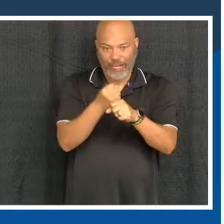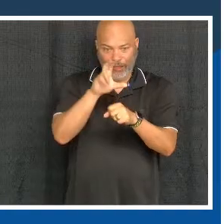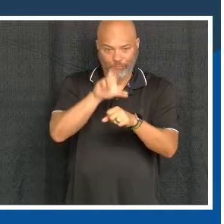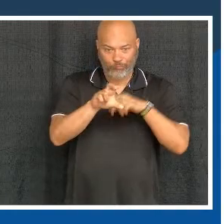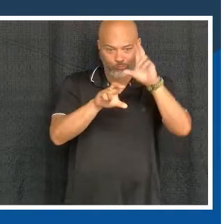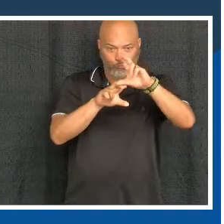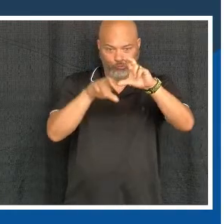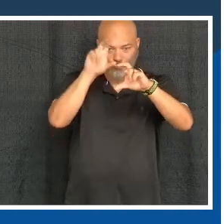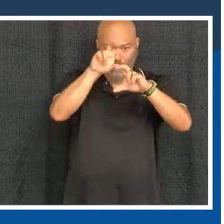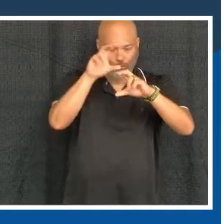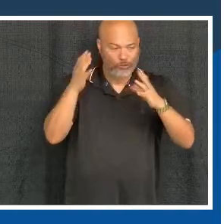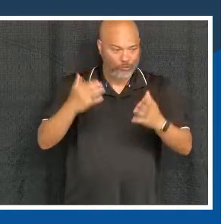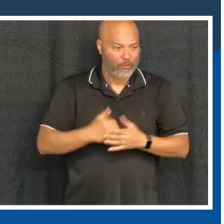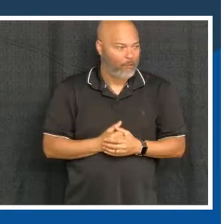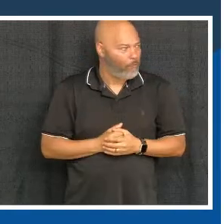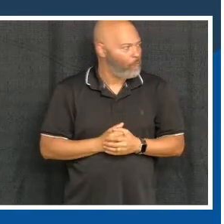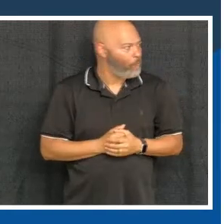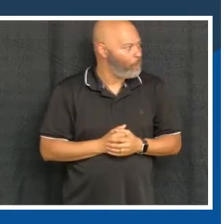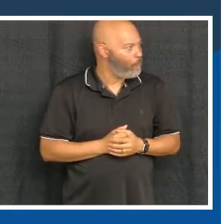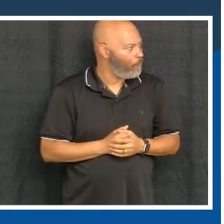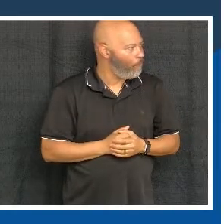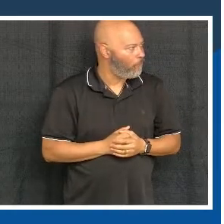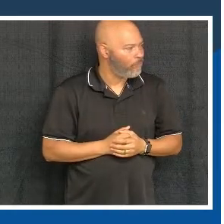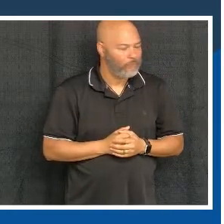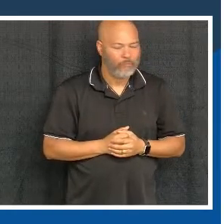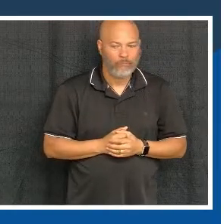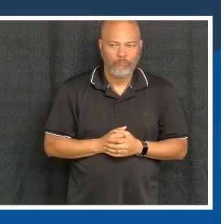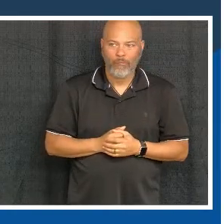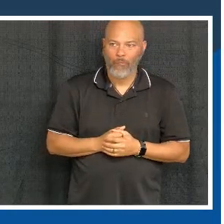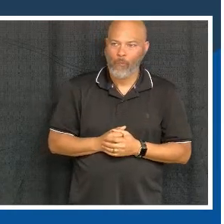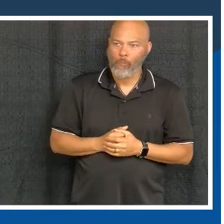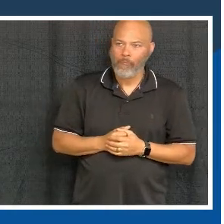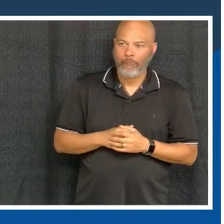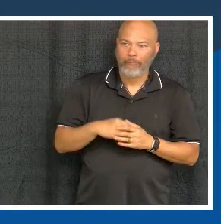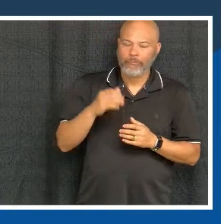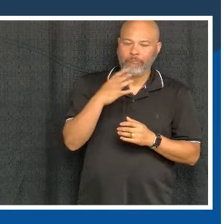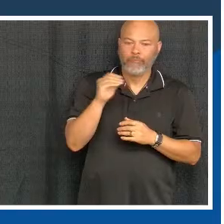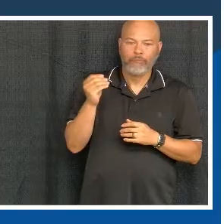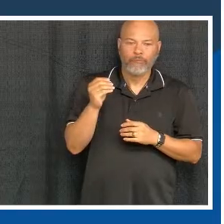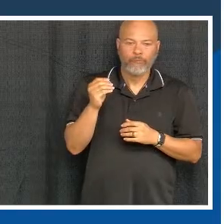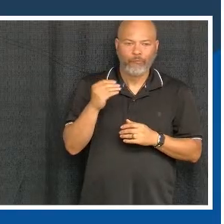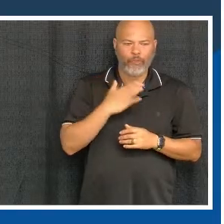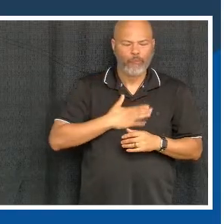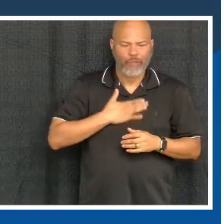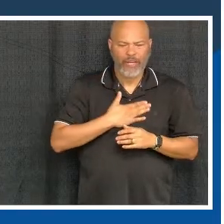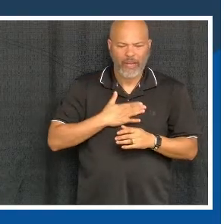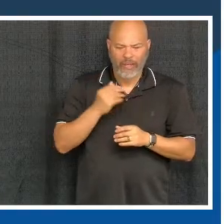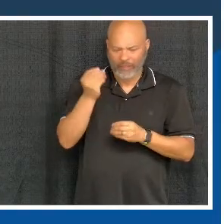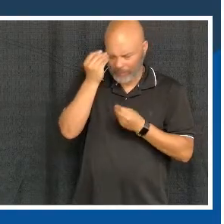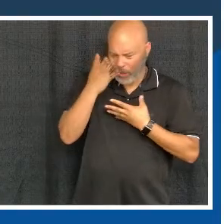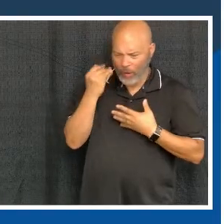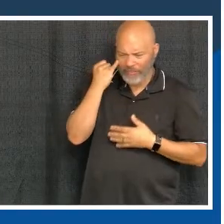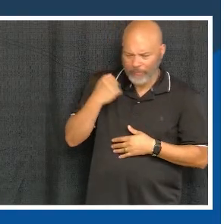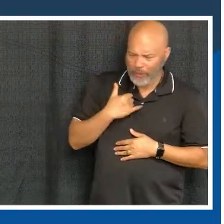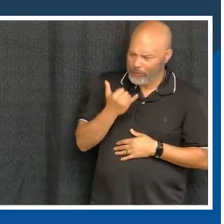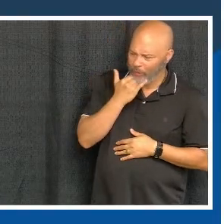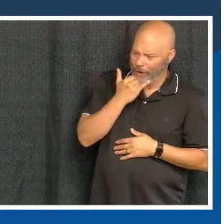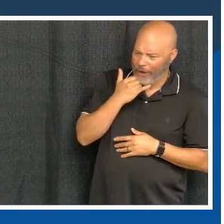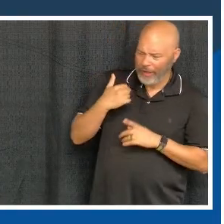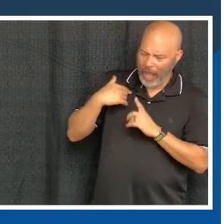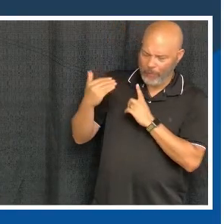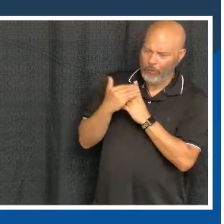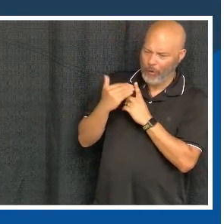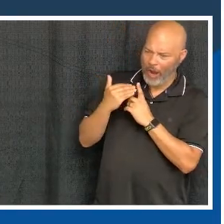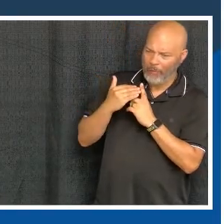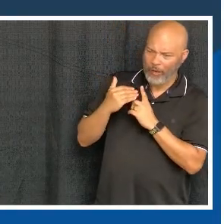Councilman Zacharias, you're recognized. Thank you, Mayor. And please correct me if I'm wrong. I am reminded every day